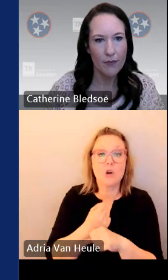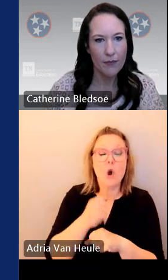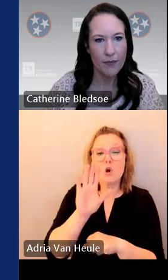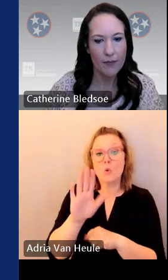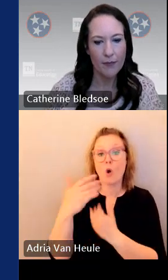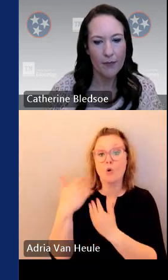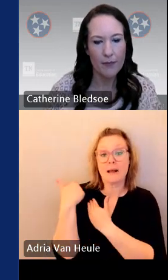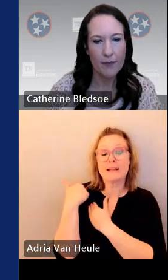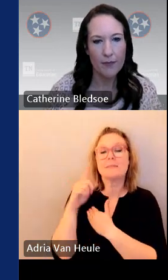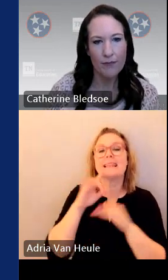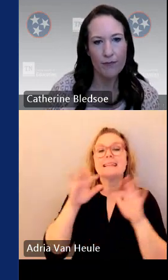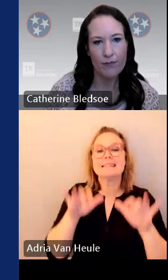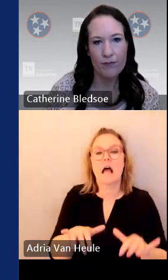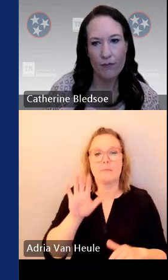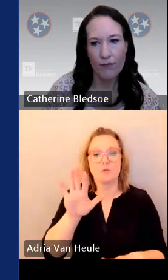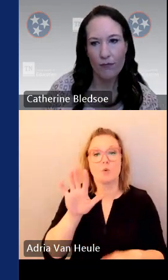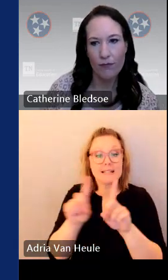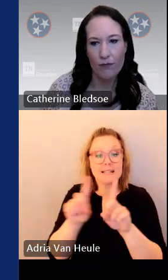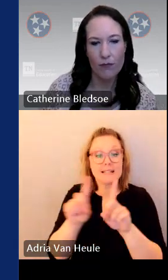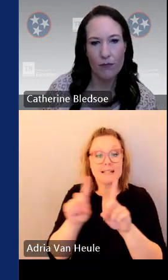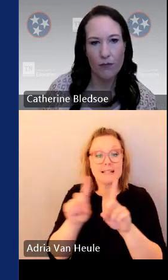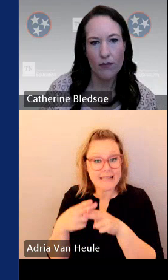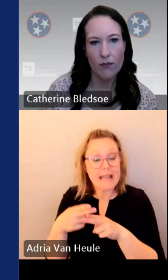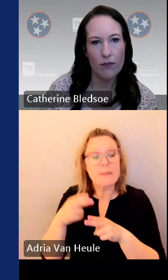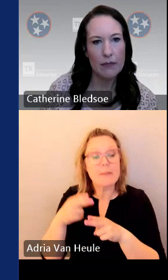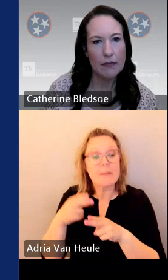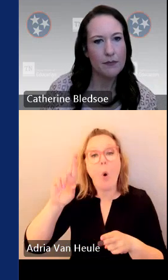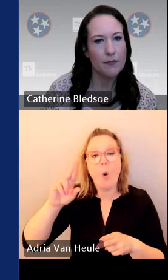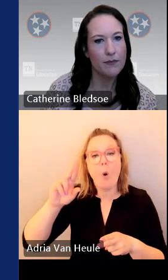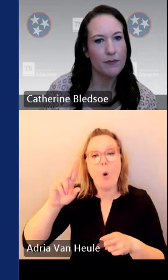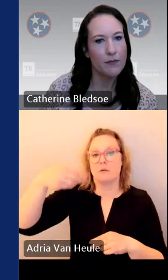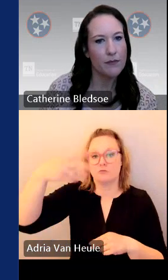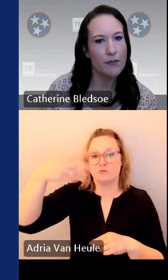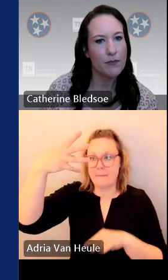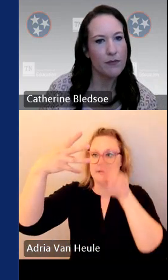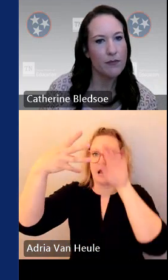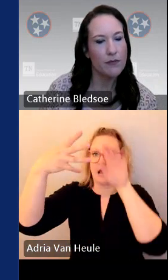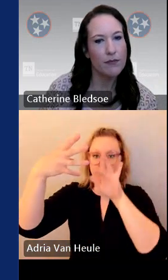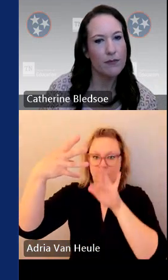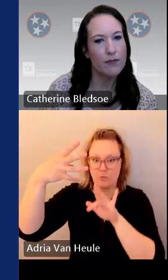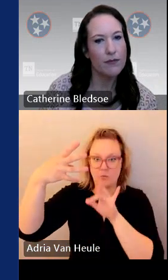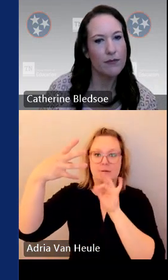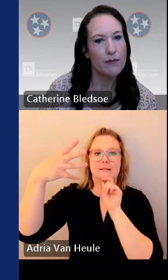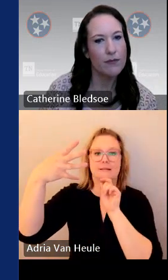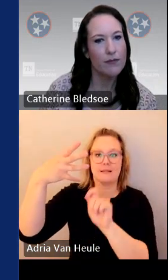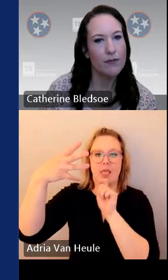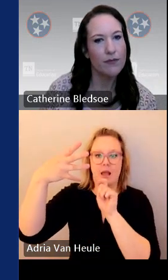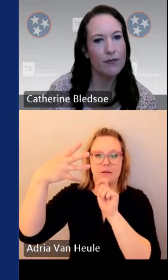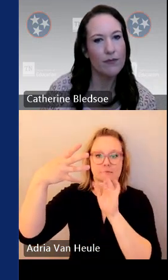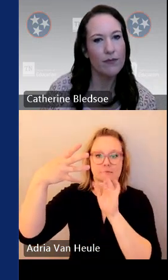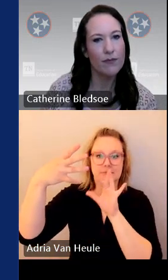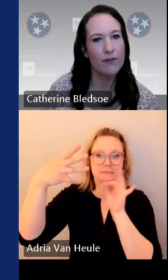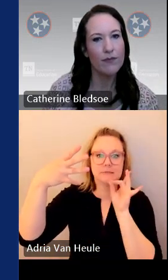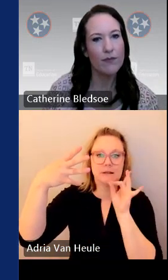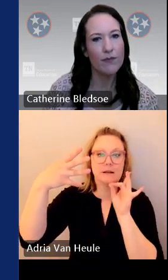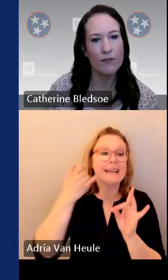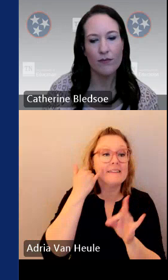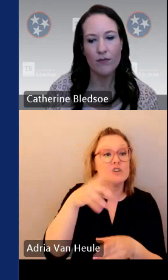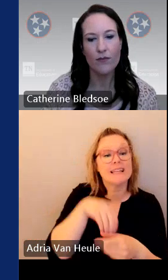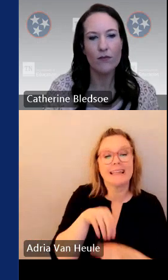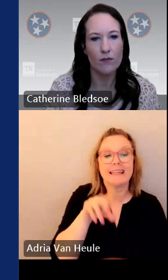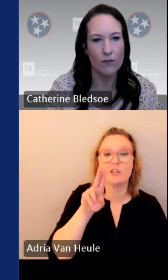type in your district name or to scroll in this dropdown. And then we'll go from there. So let's say that you are in Unicoi